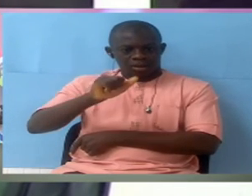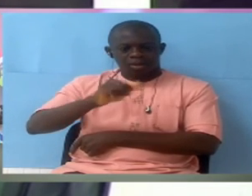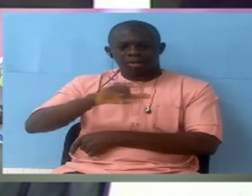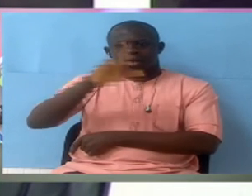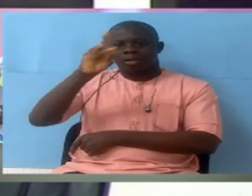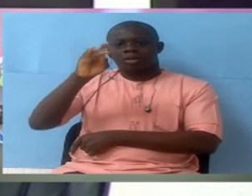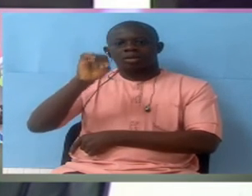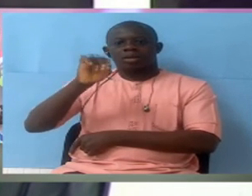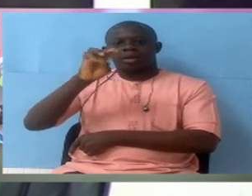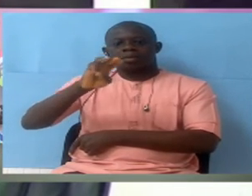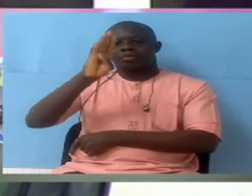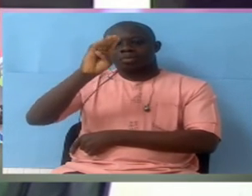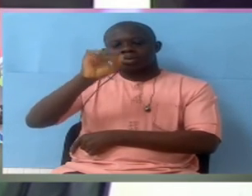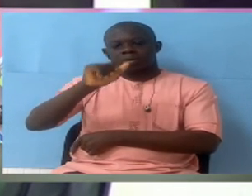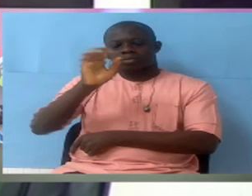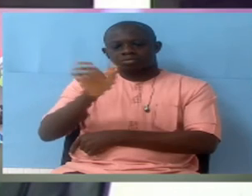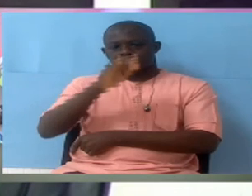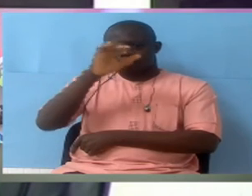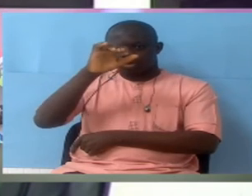Dembasow.